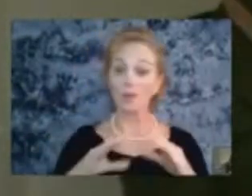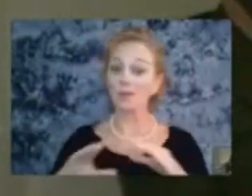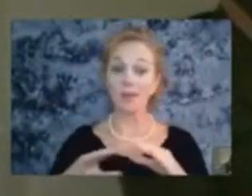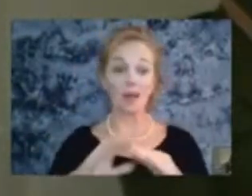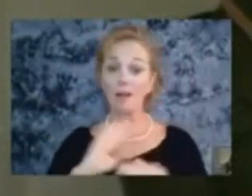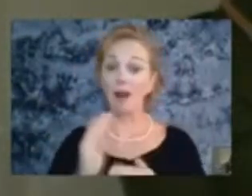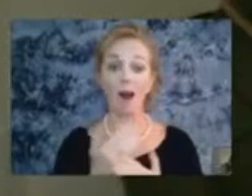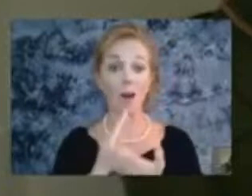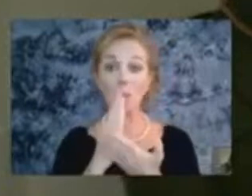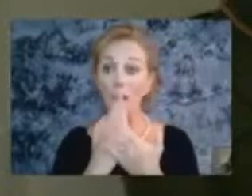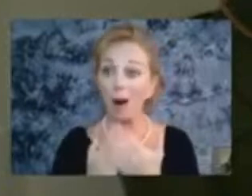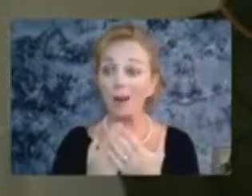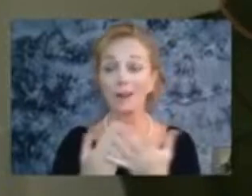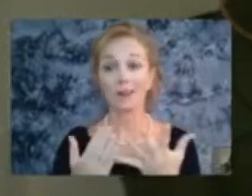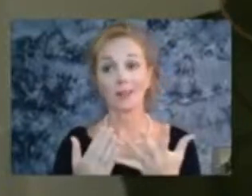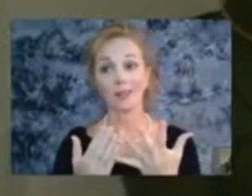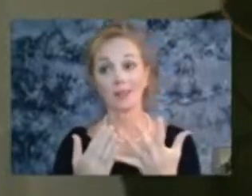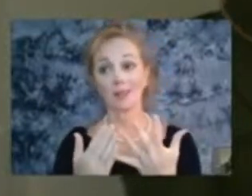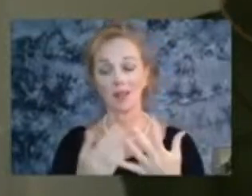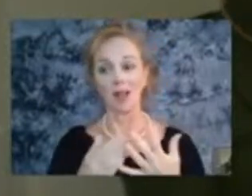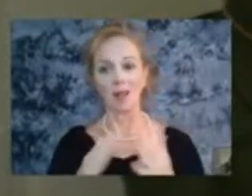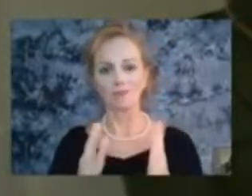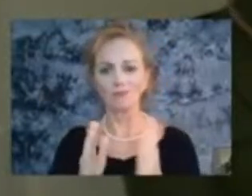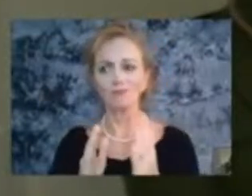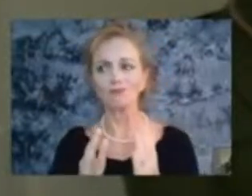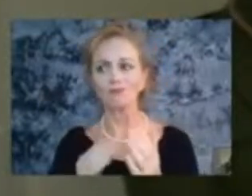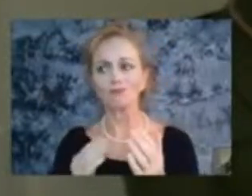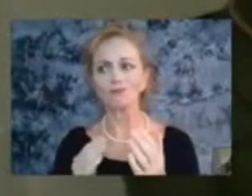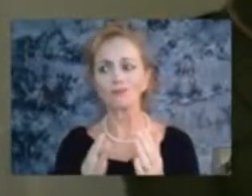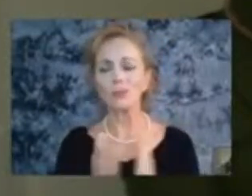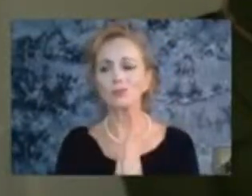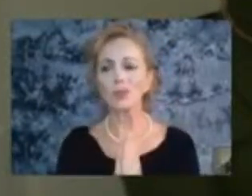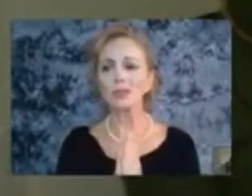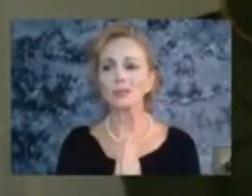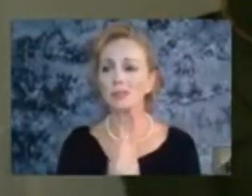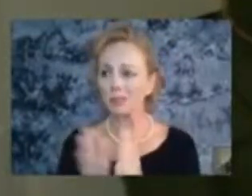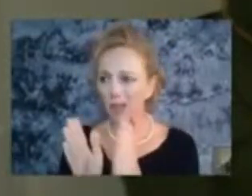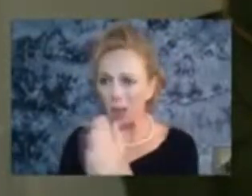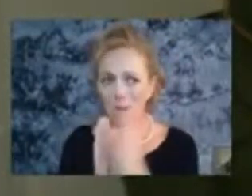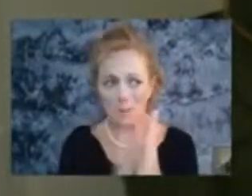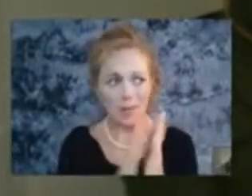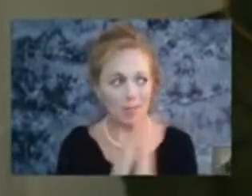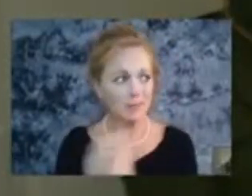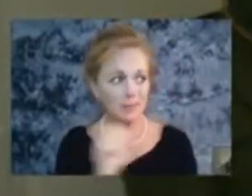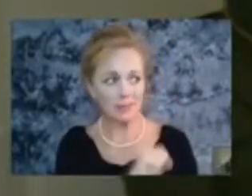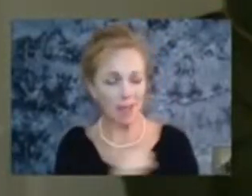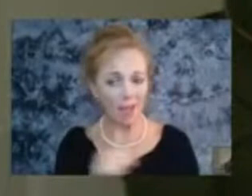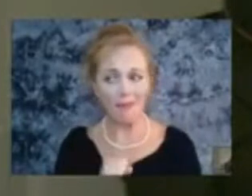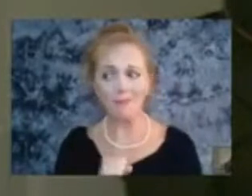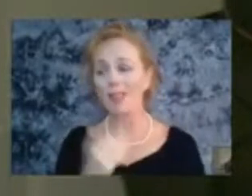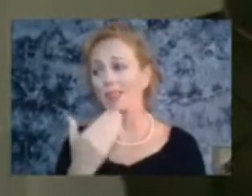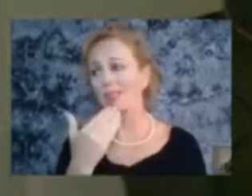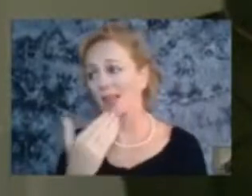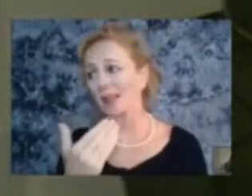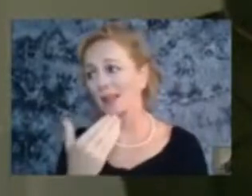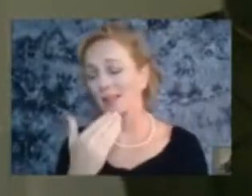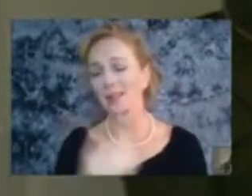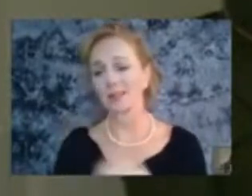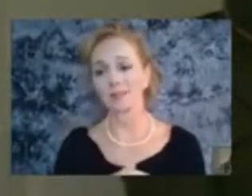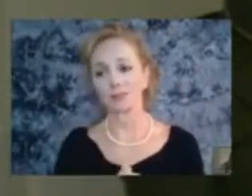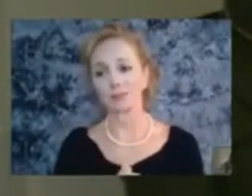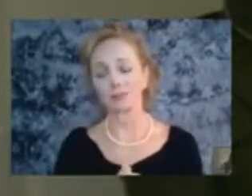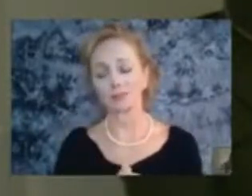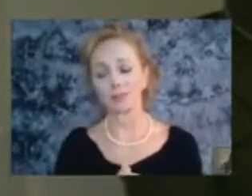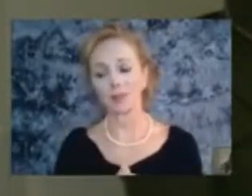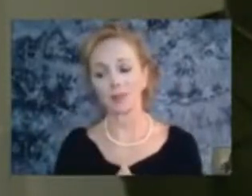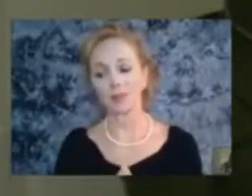think. I just commend the staff. I can't commend them enough for how much work that we're doing. But we all have to